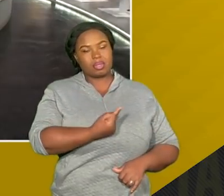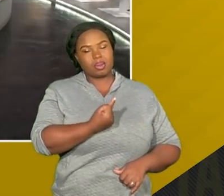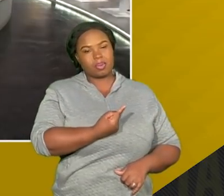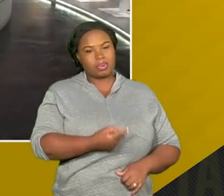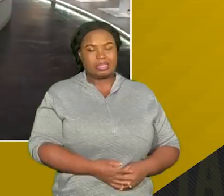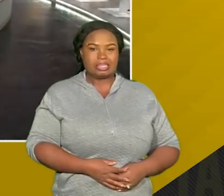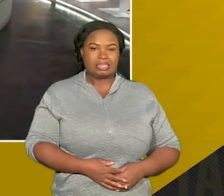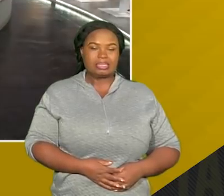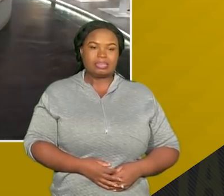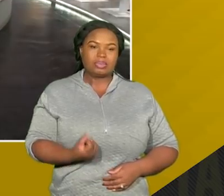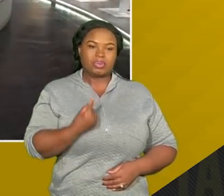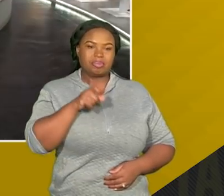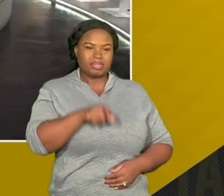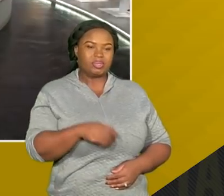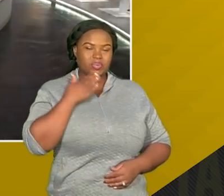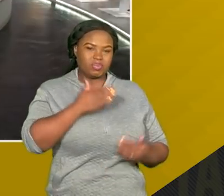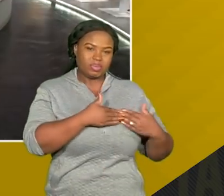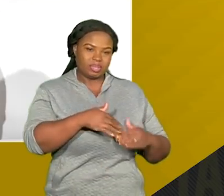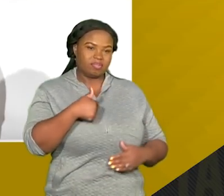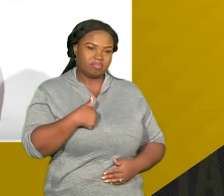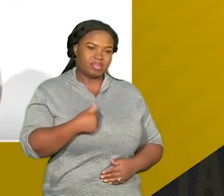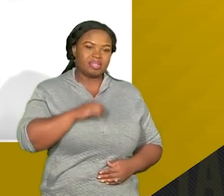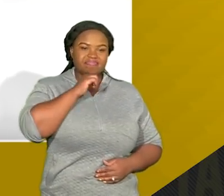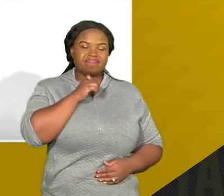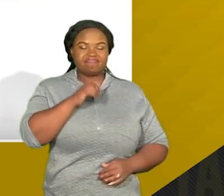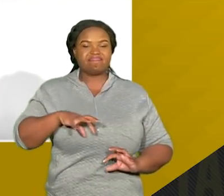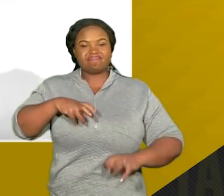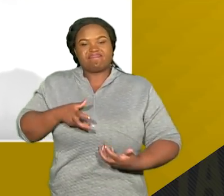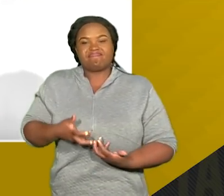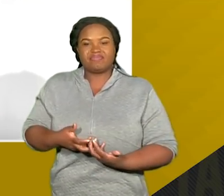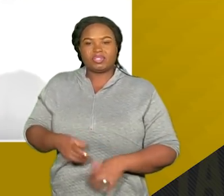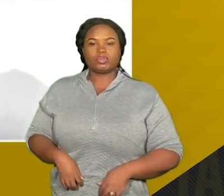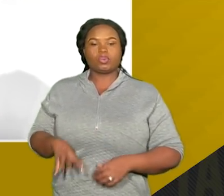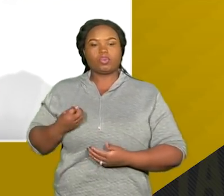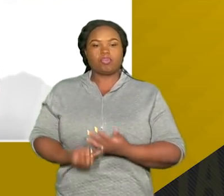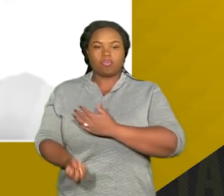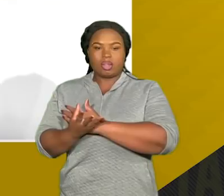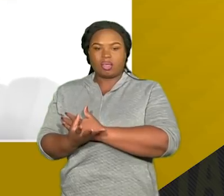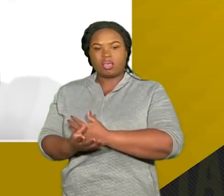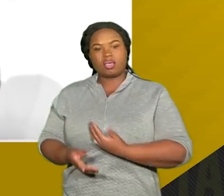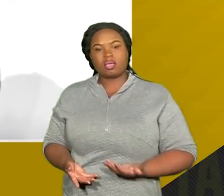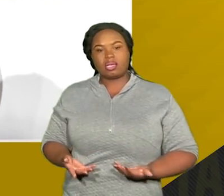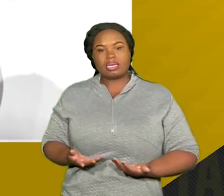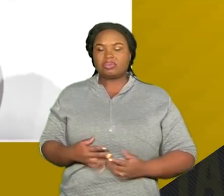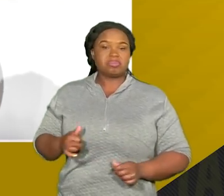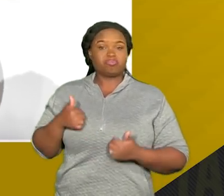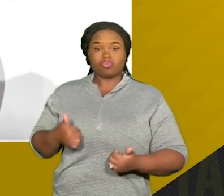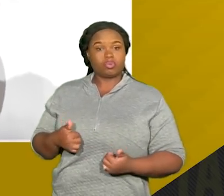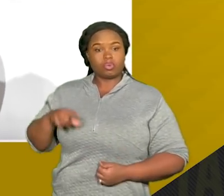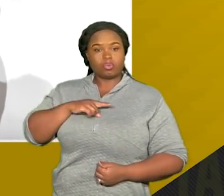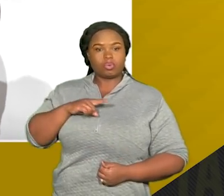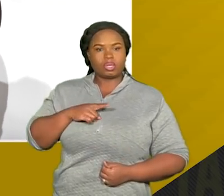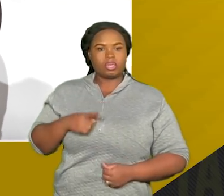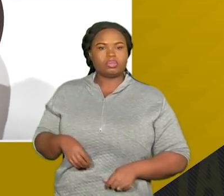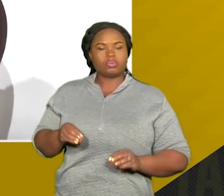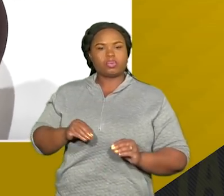was the one person who cared for me. But then I had to adjust to living in Middelburg, which also wasn't good because we moved